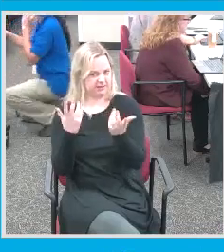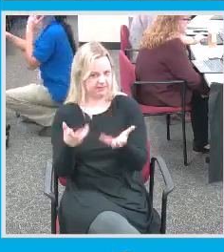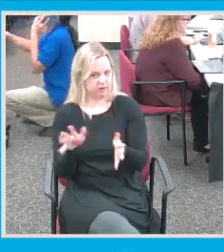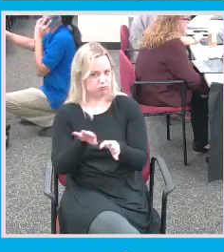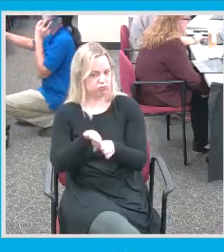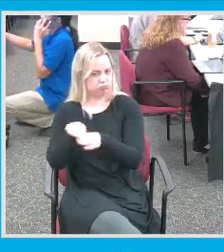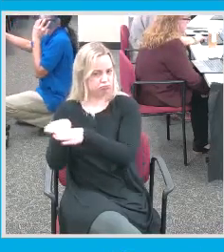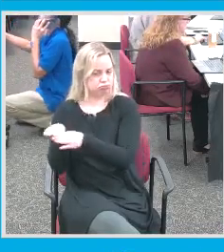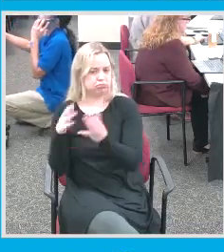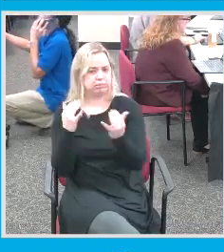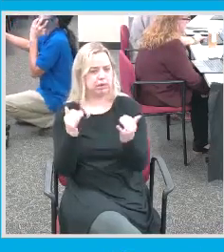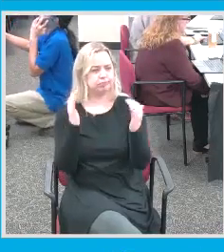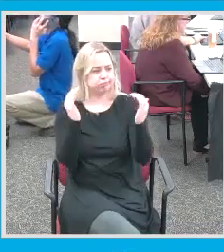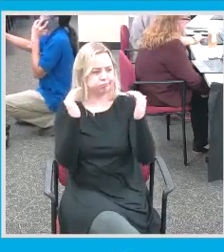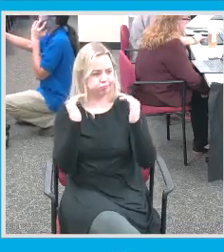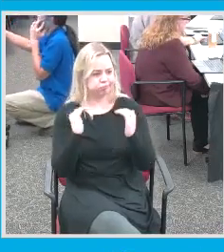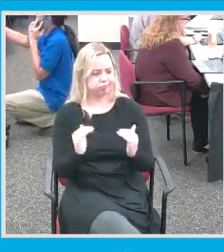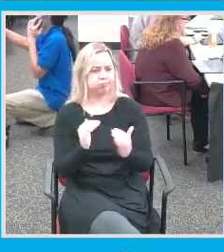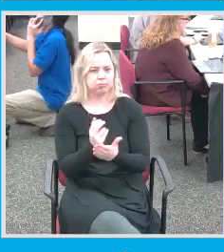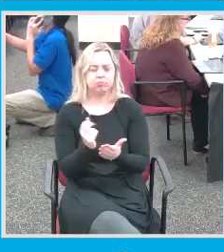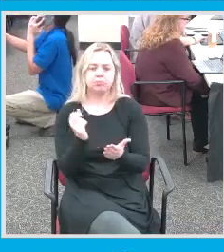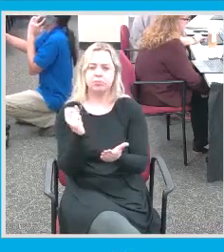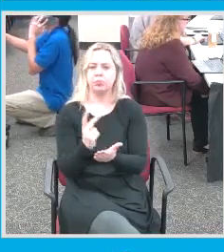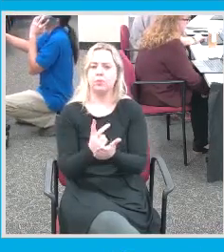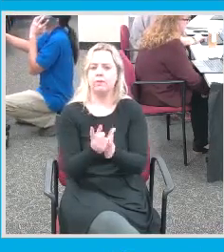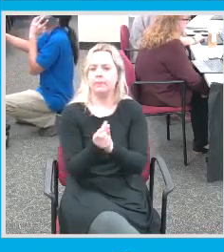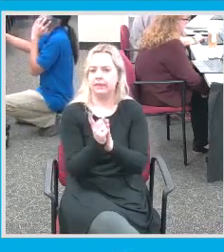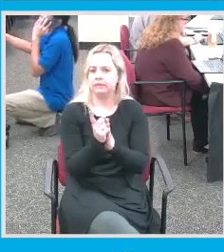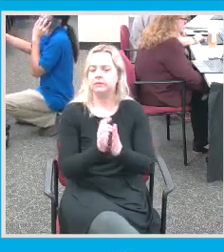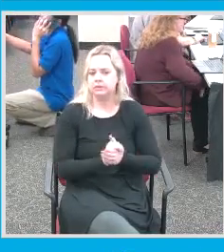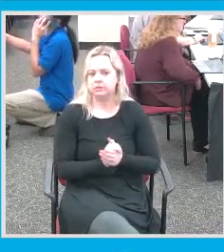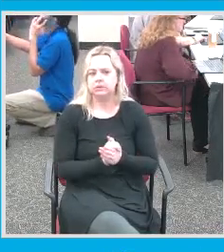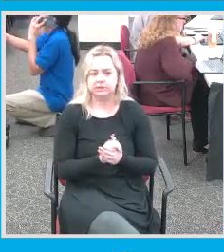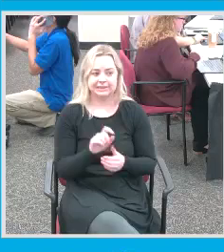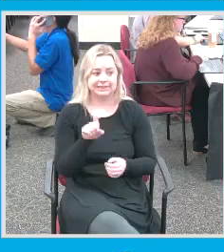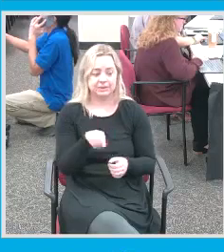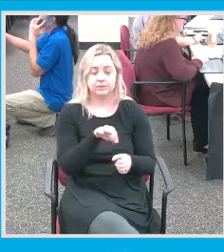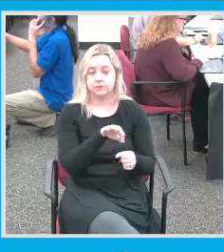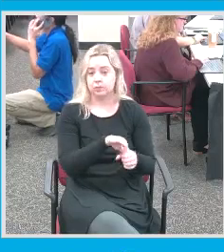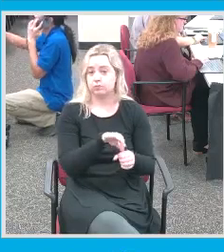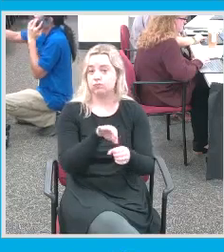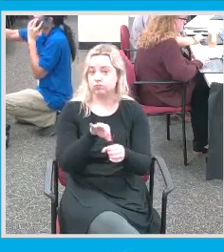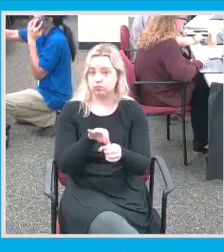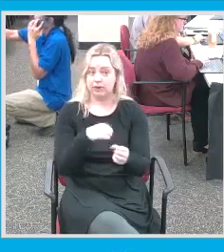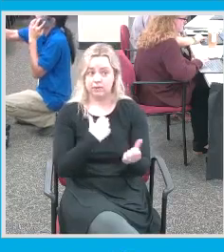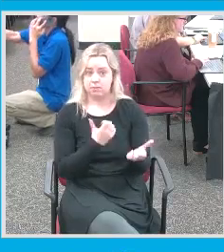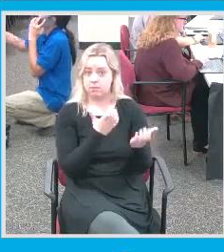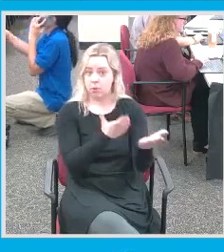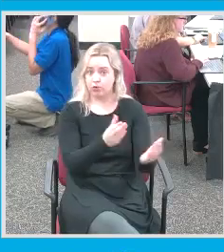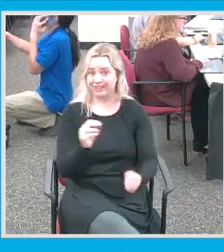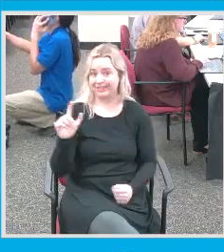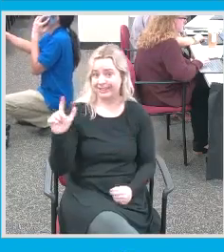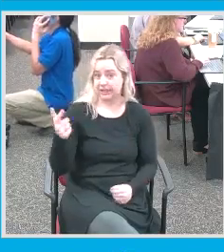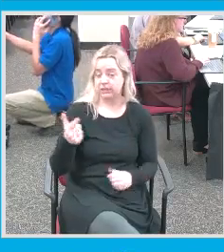an approval of the minutes. We'll need a vote on that, so motion and a second.